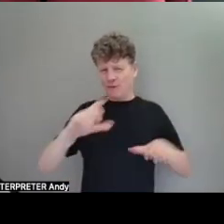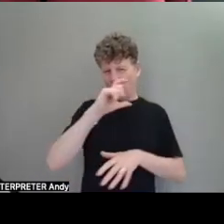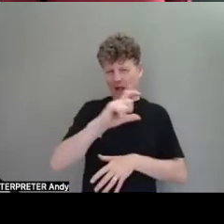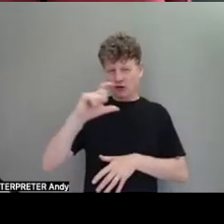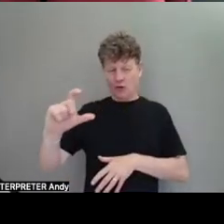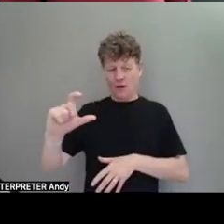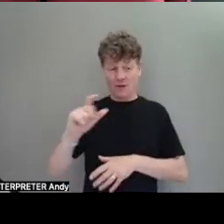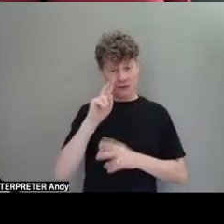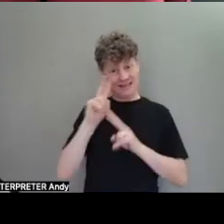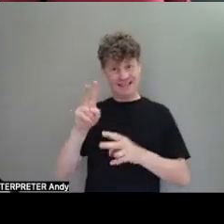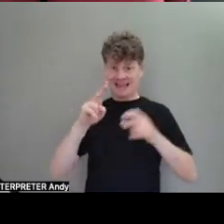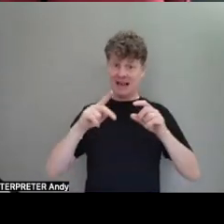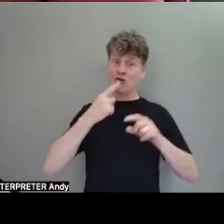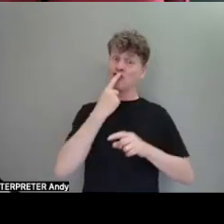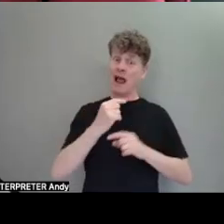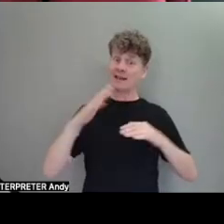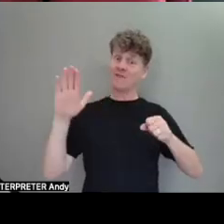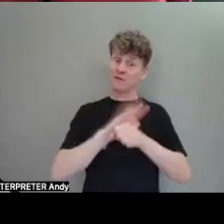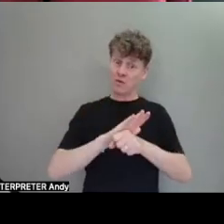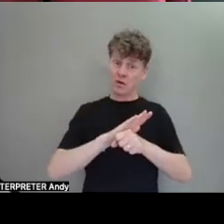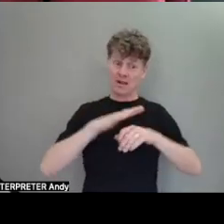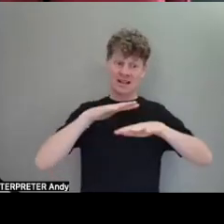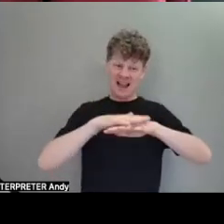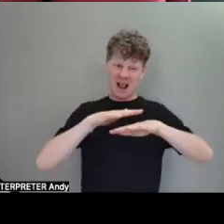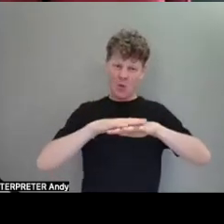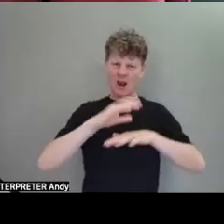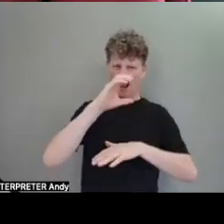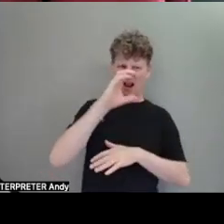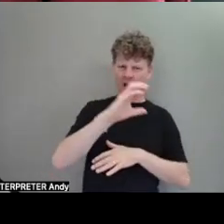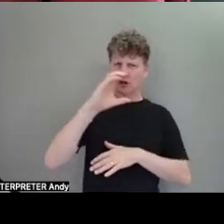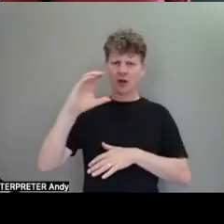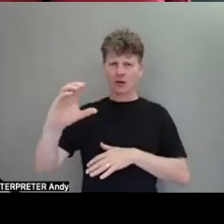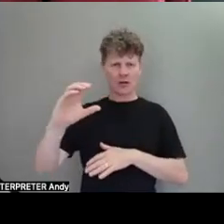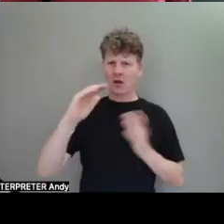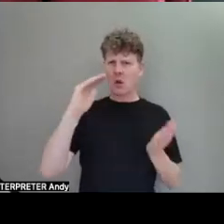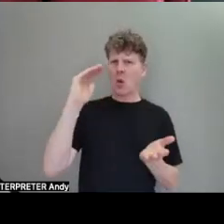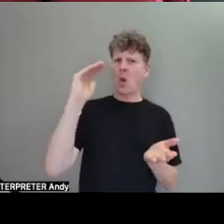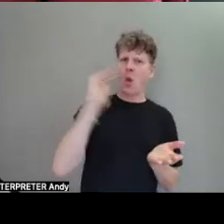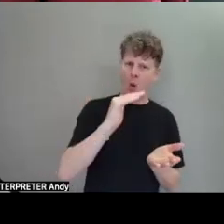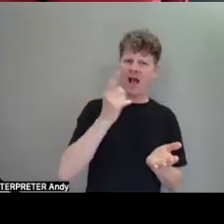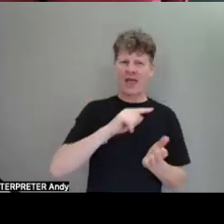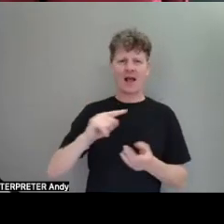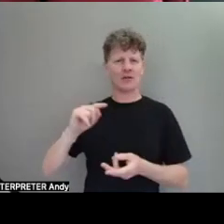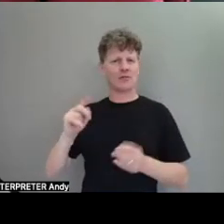full network, the clustering coefficient was a little bit lower than in the reduced network.